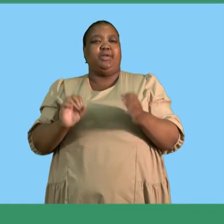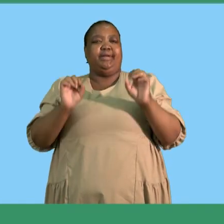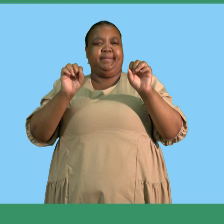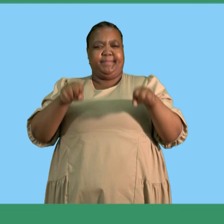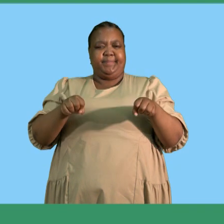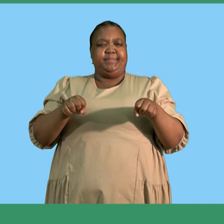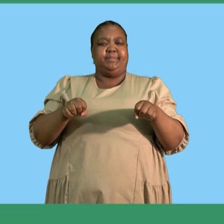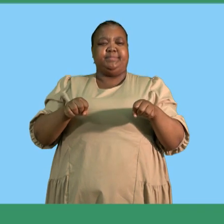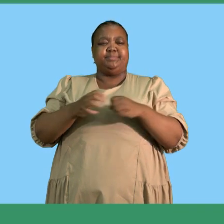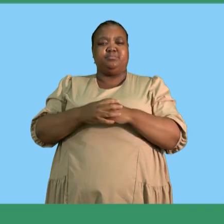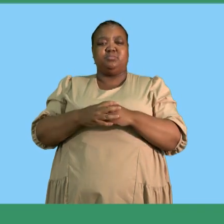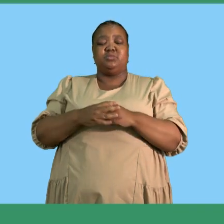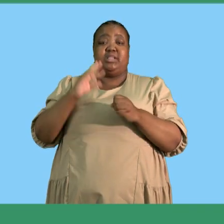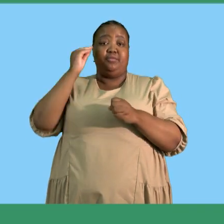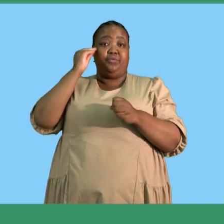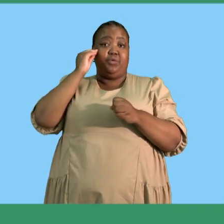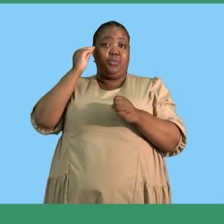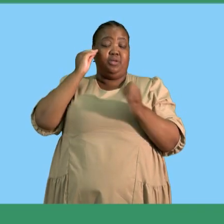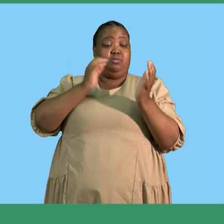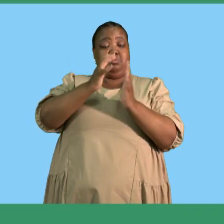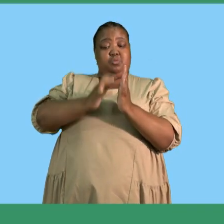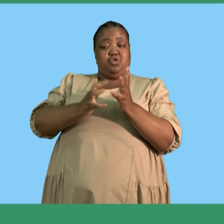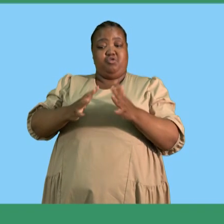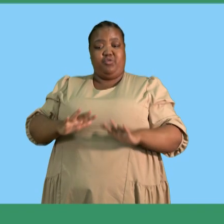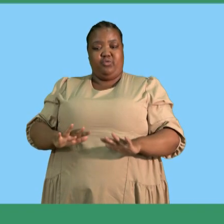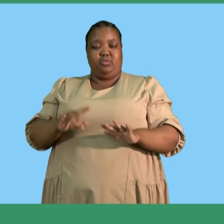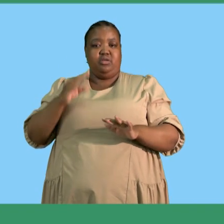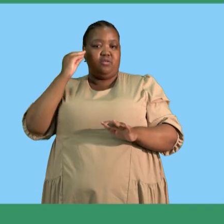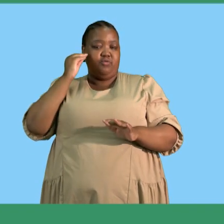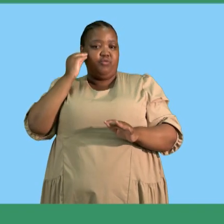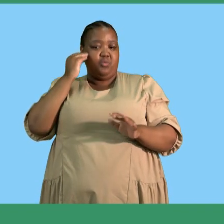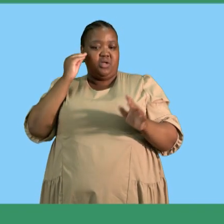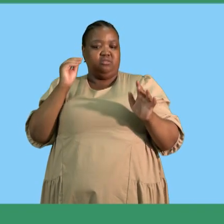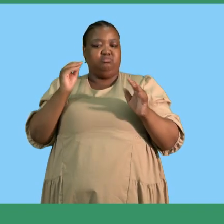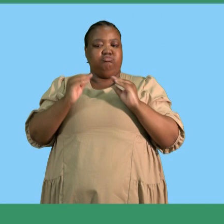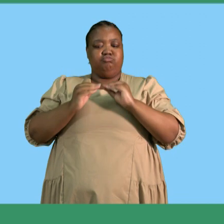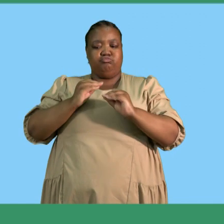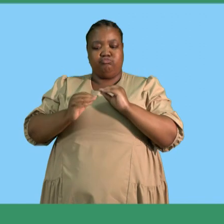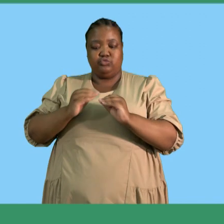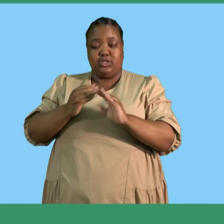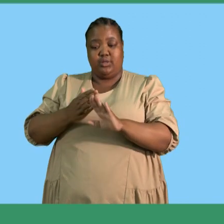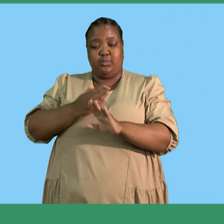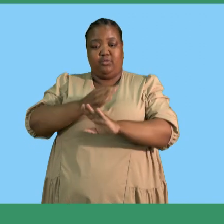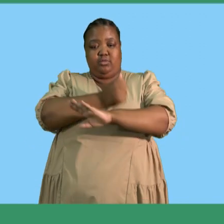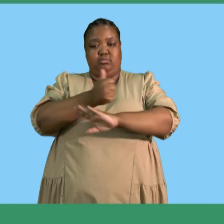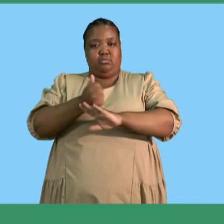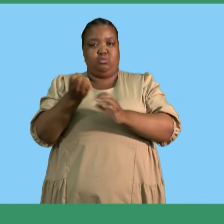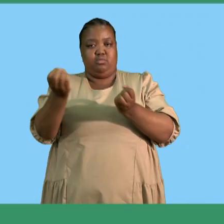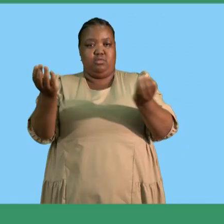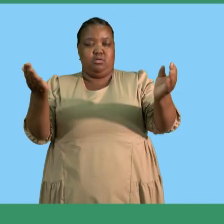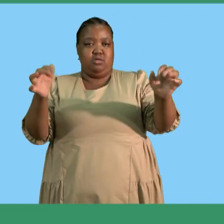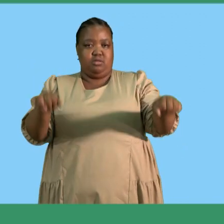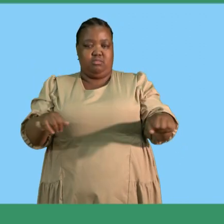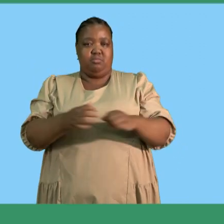and also edit your information before you present it to your stakeholders. Now, what are the things that you